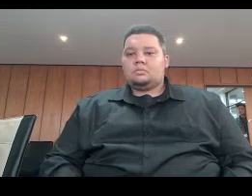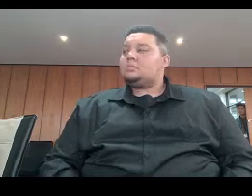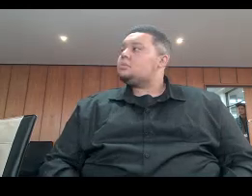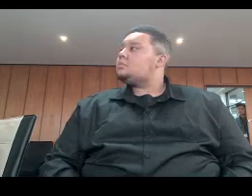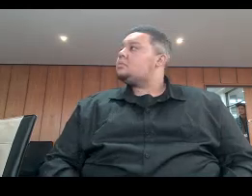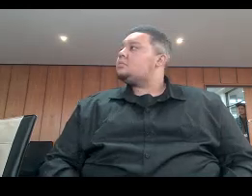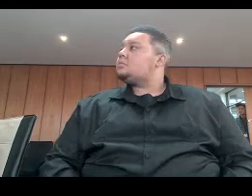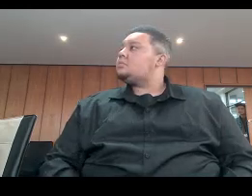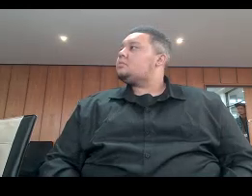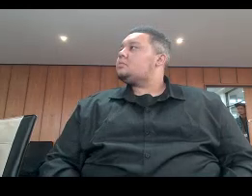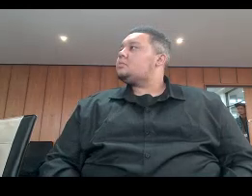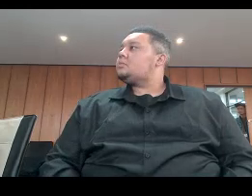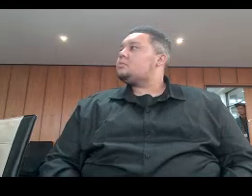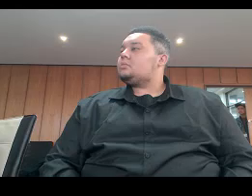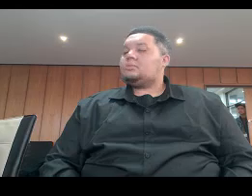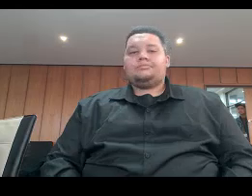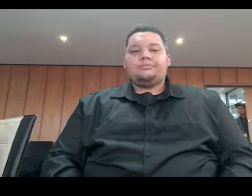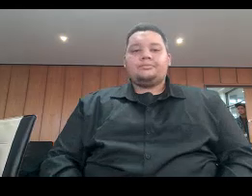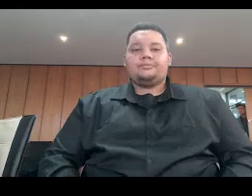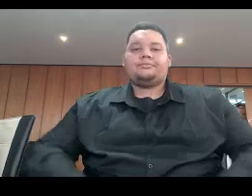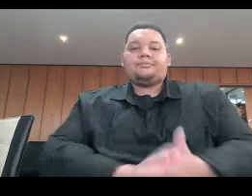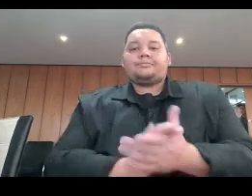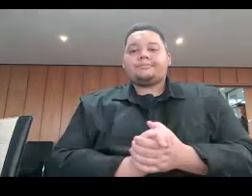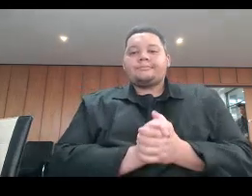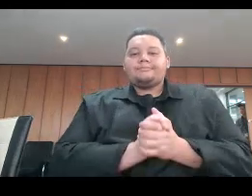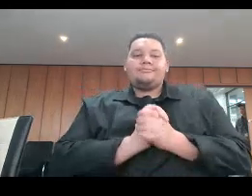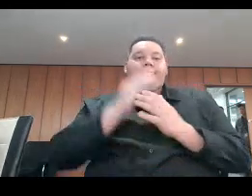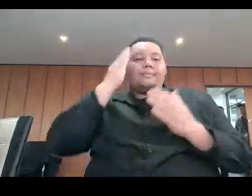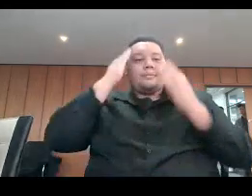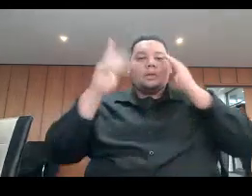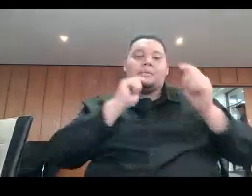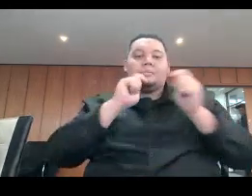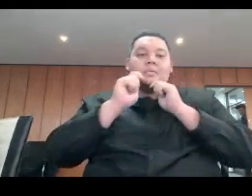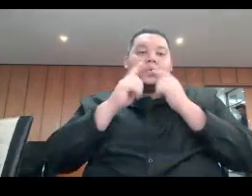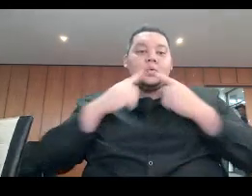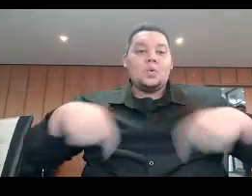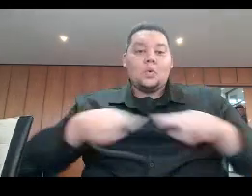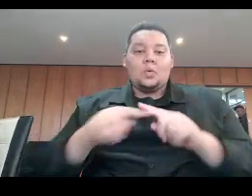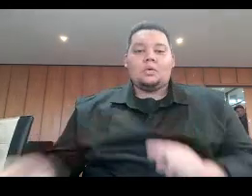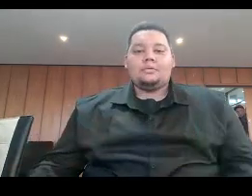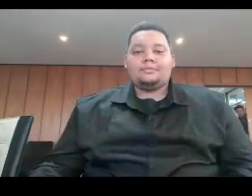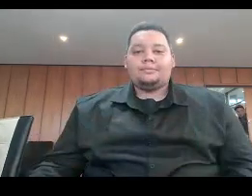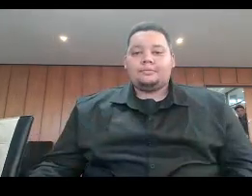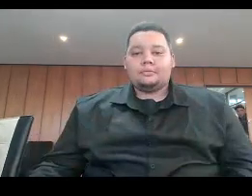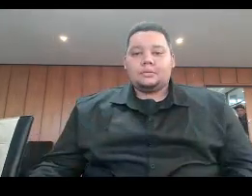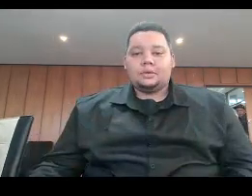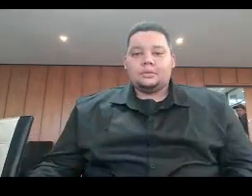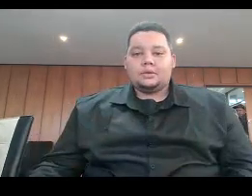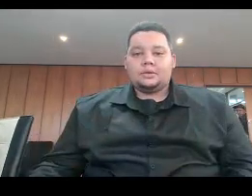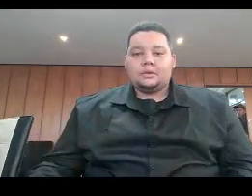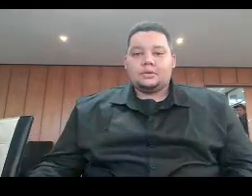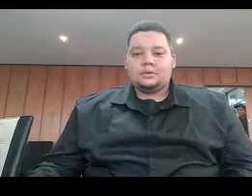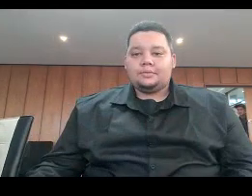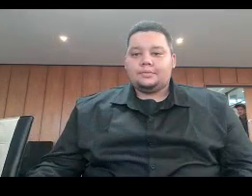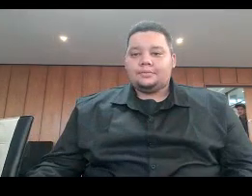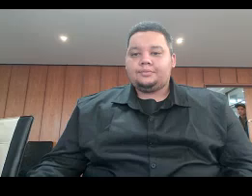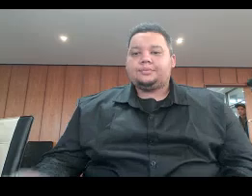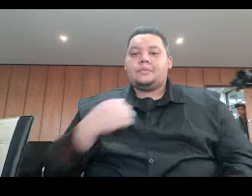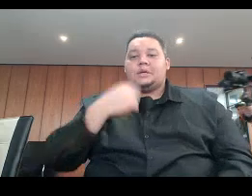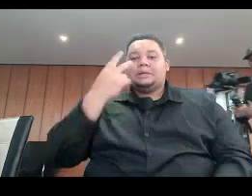to. So good morning, everybody. Very warm welcome to everybody. I see a lot of